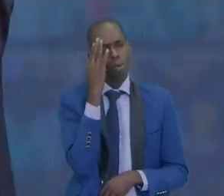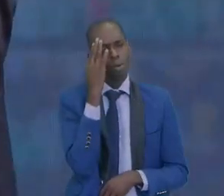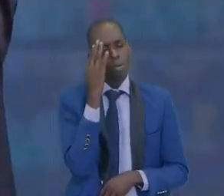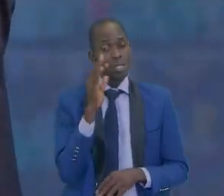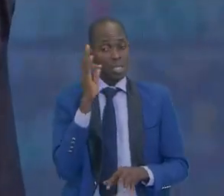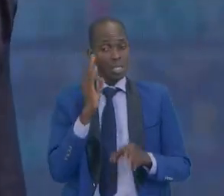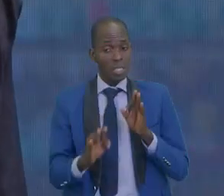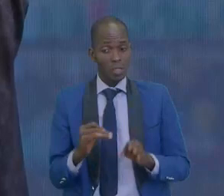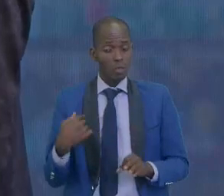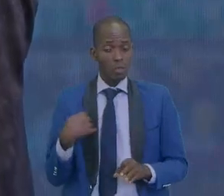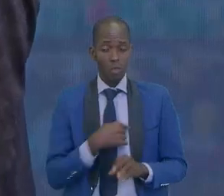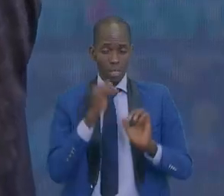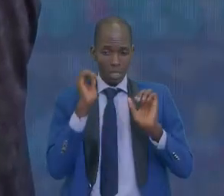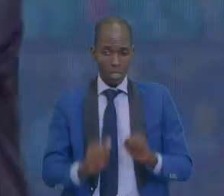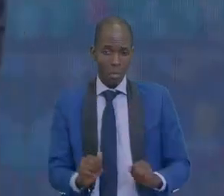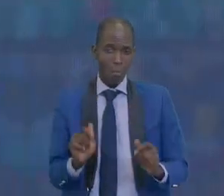to Jesus,